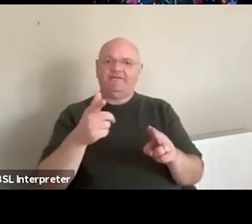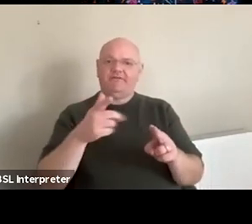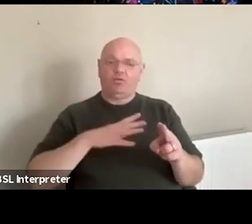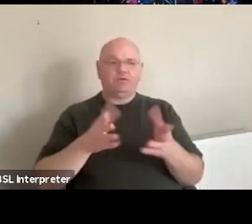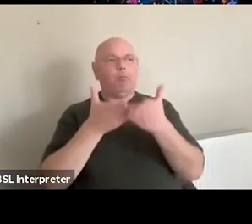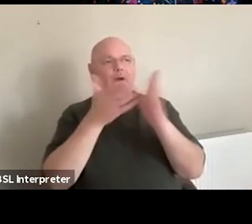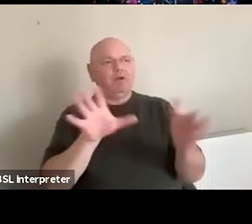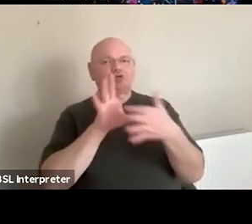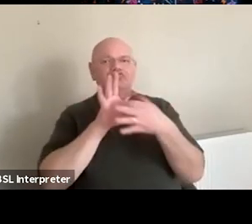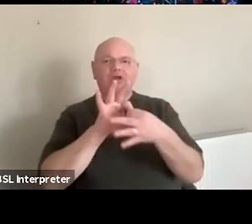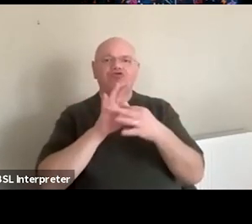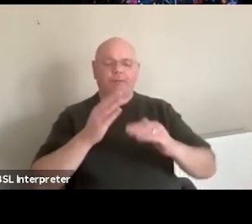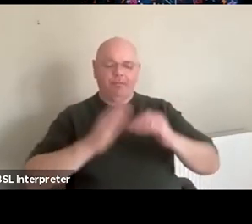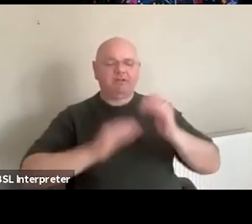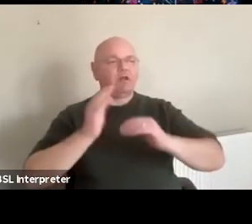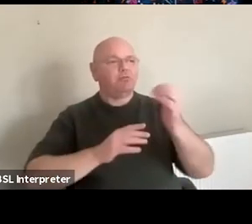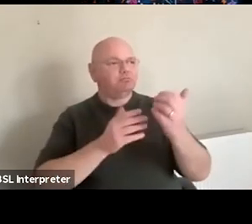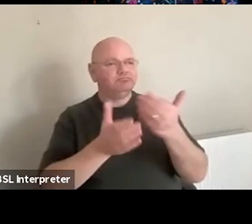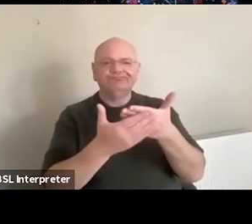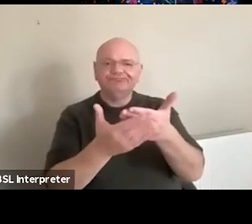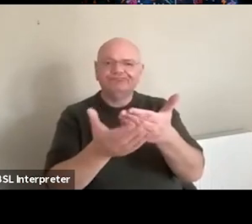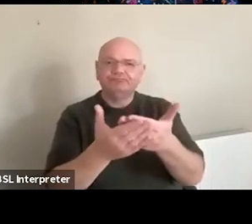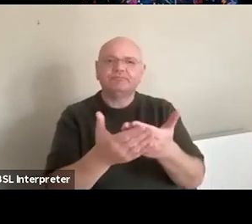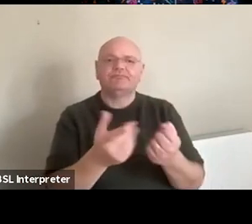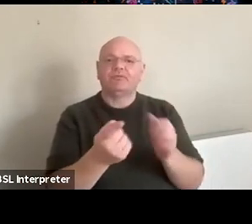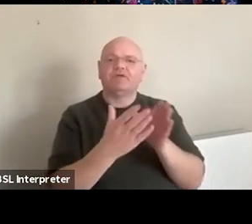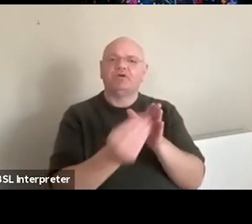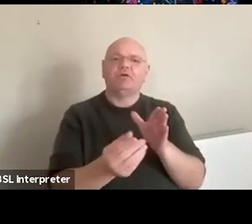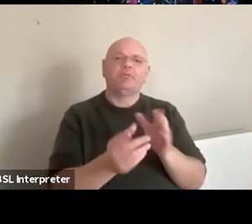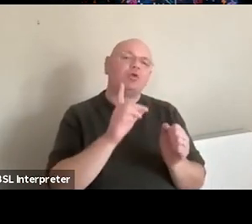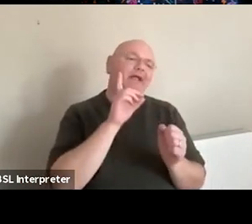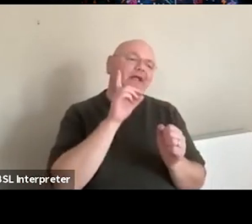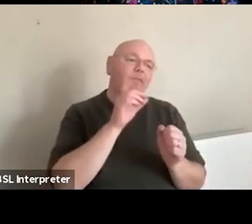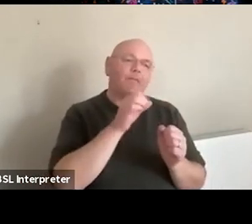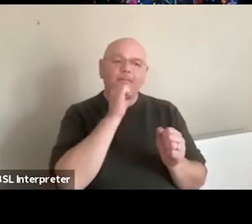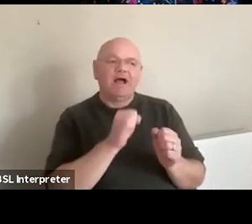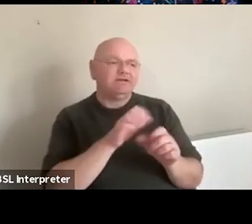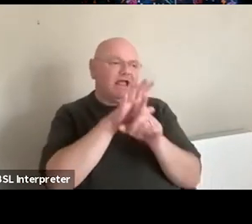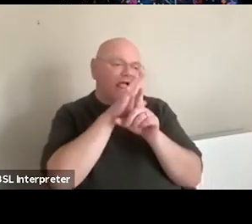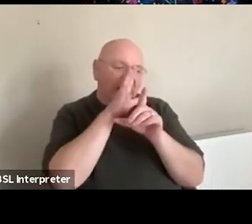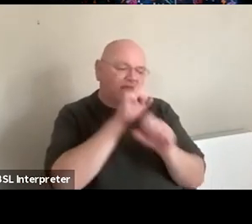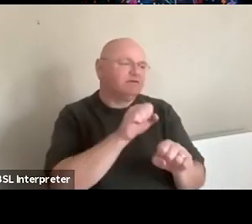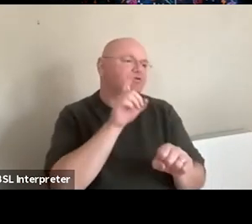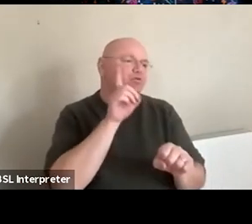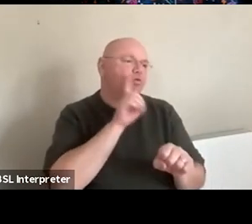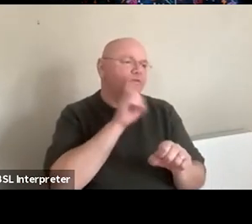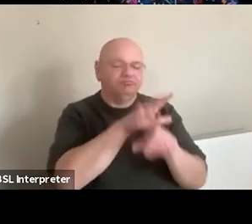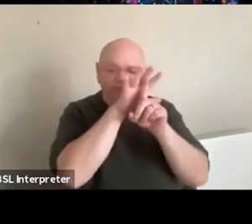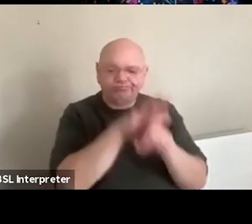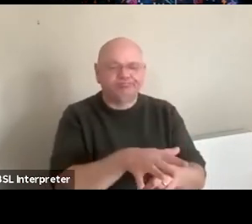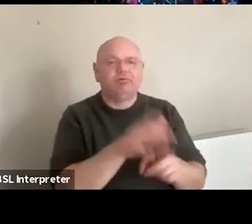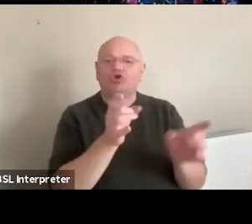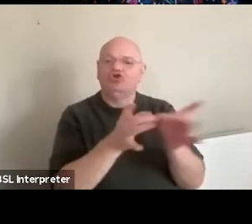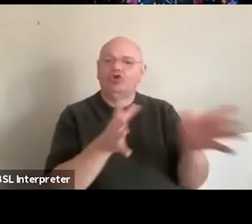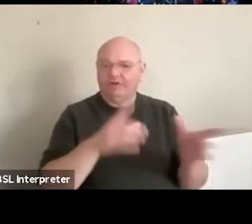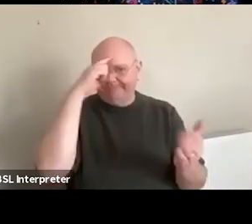relationships. We did this around the misogyny hate crime in Nottingham, the first place to make misogyny a hate crime in the UK,